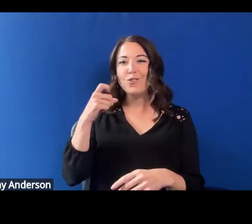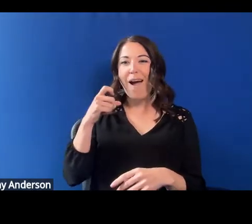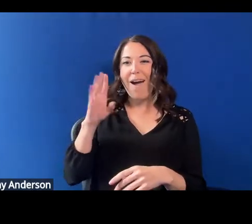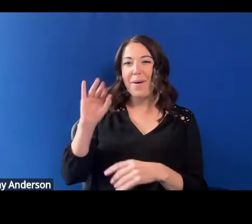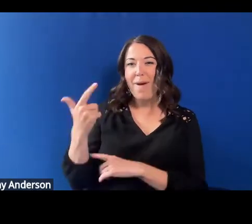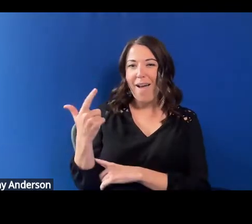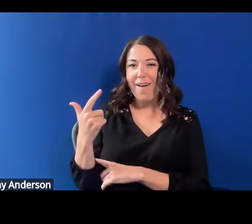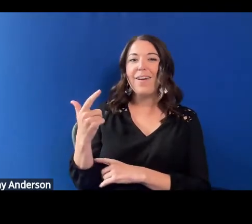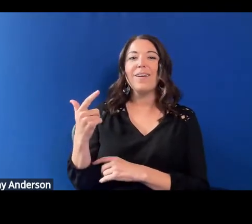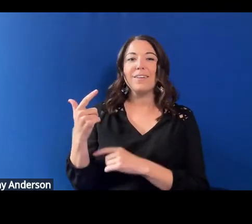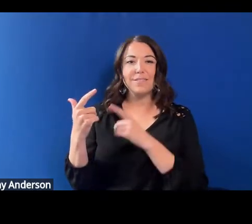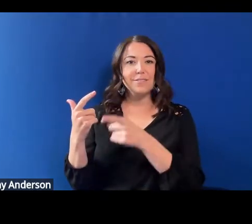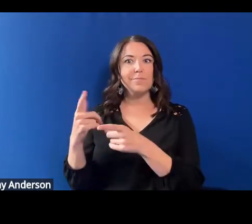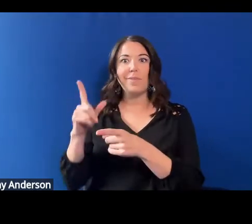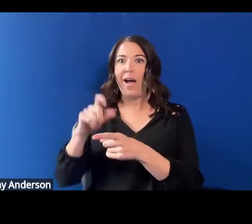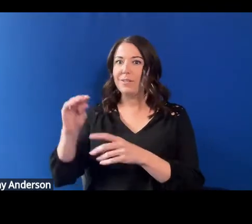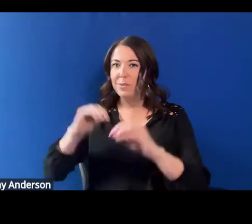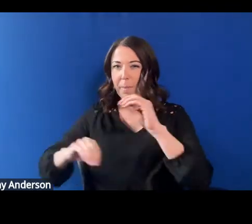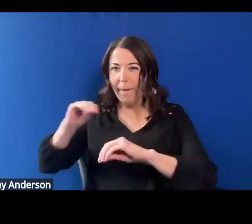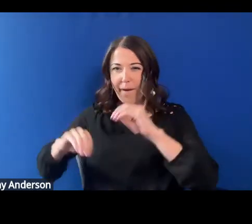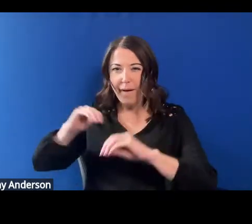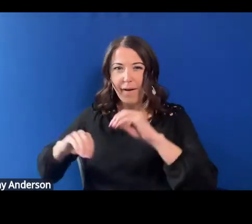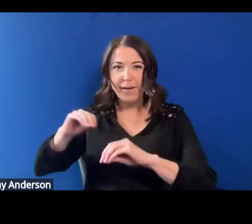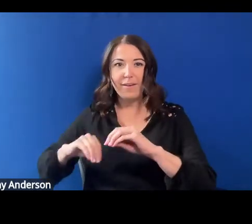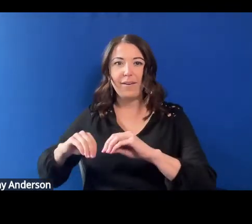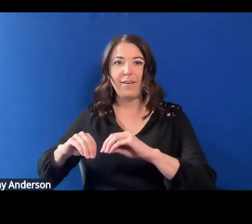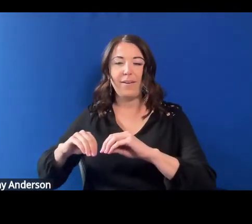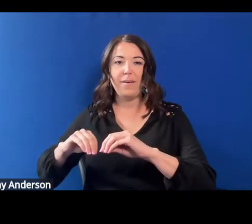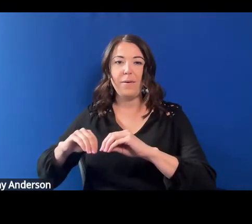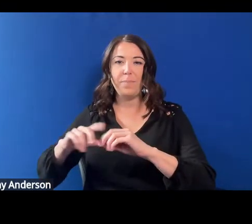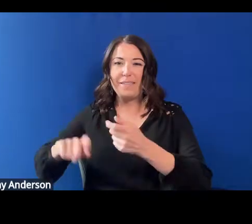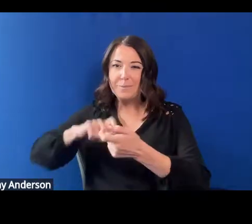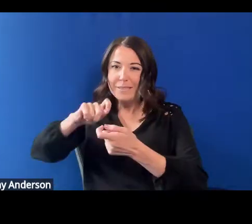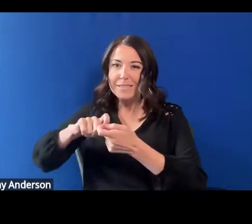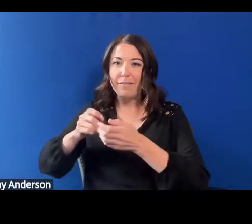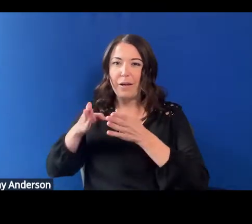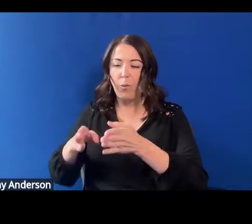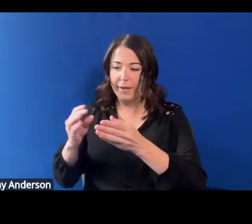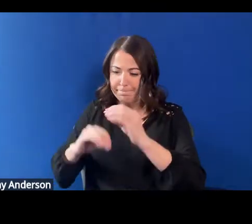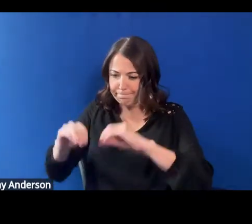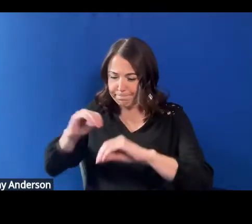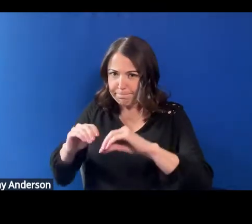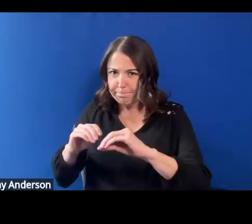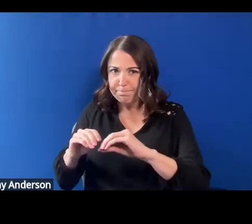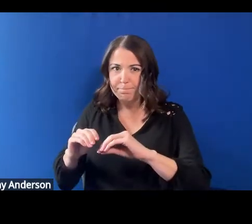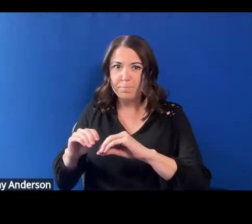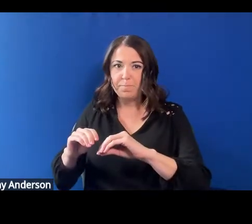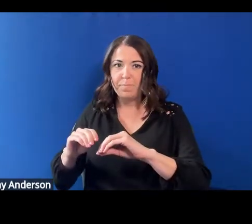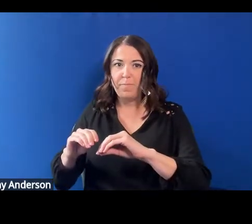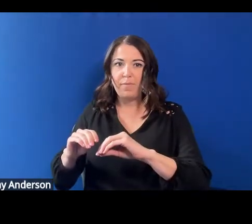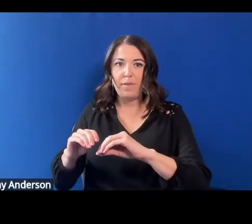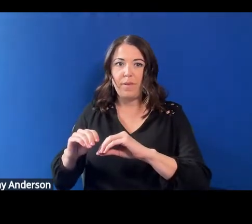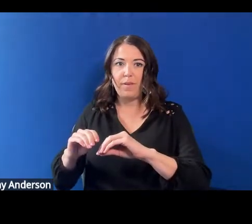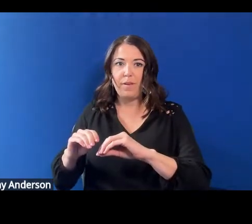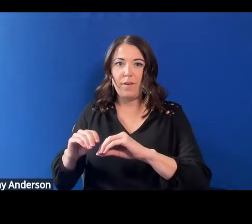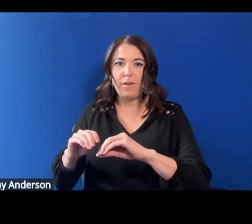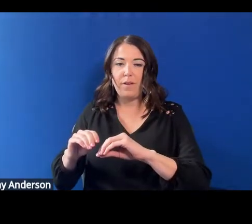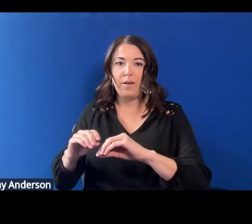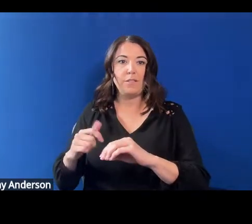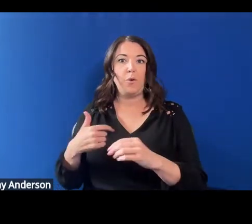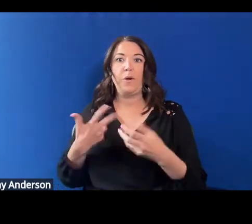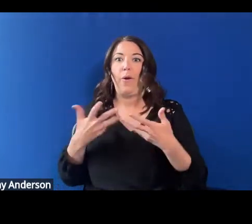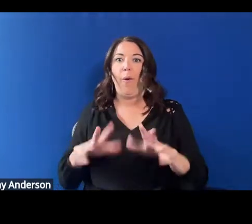to be packed in a specific way so nothing would get